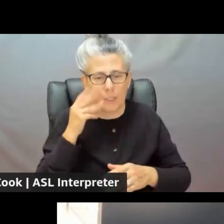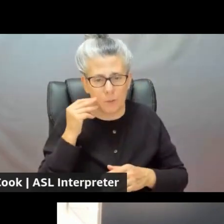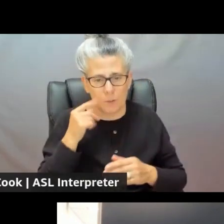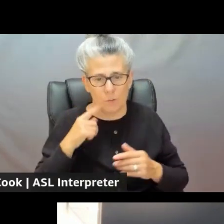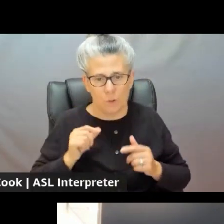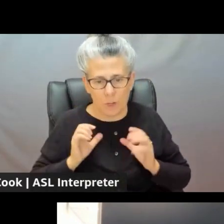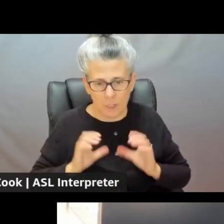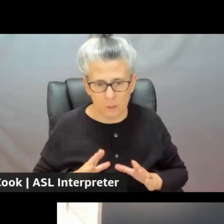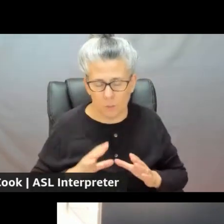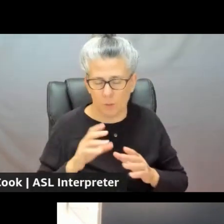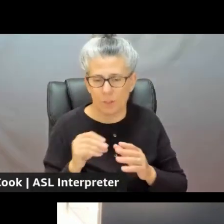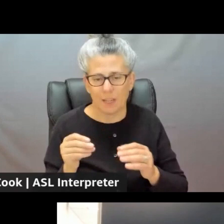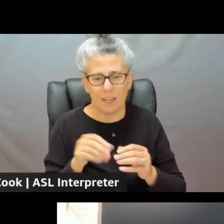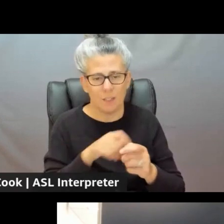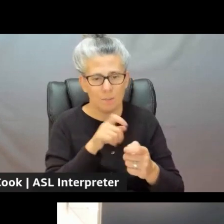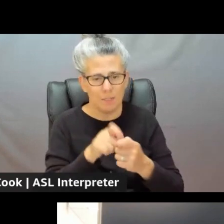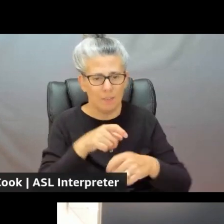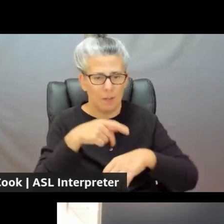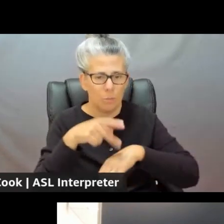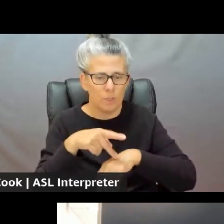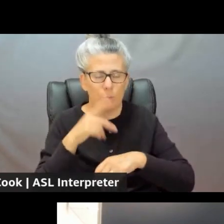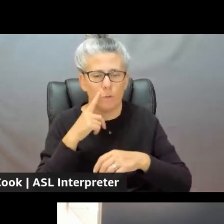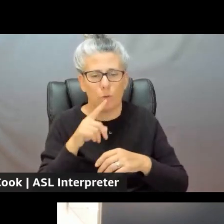first level principle of problem that we really want to solve.